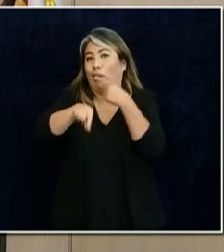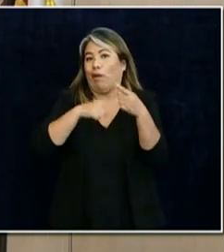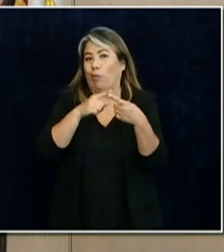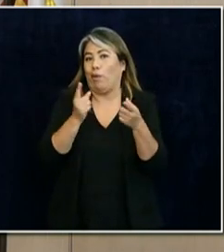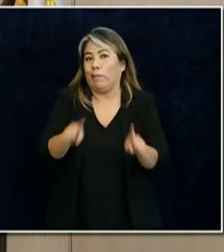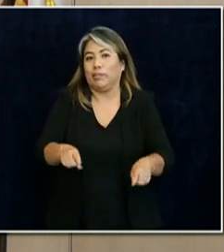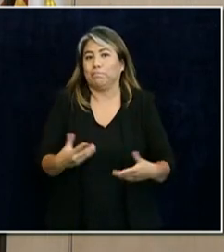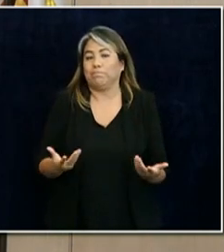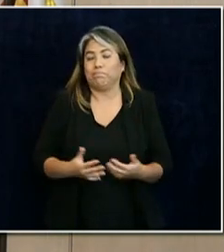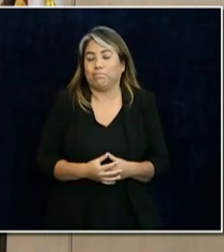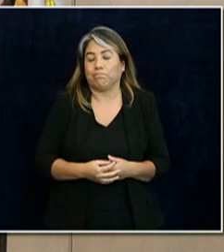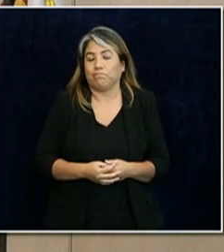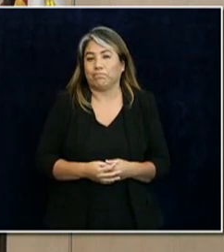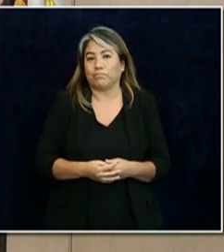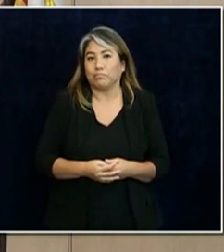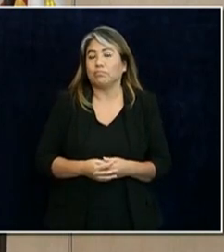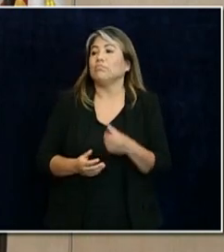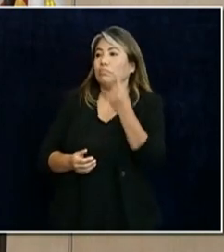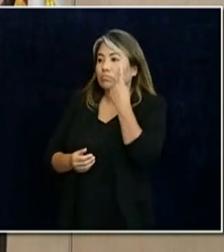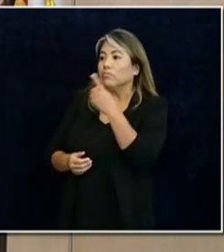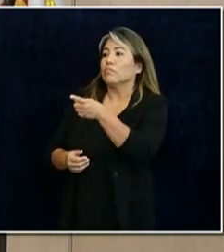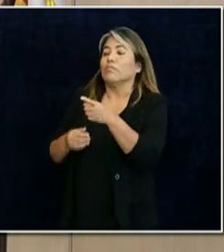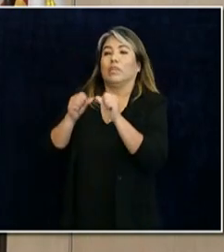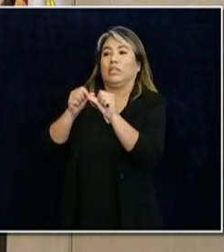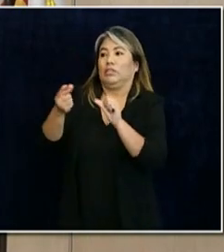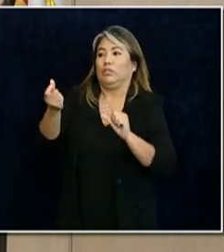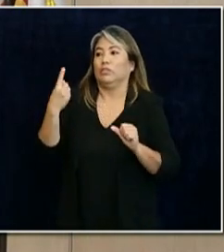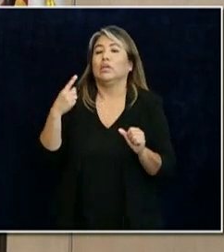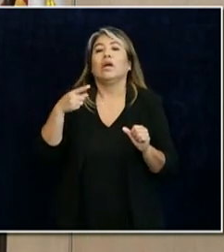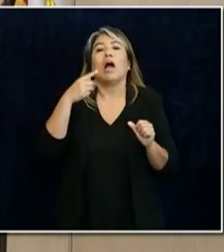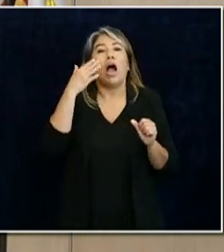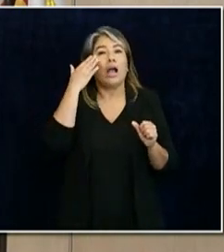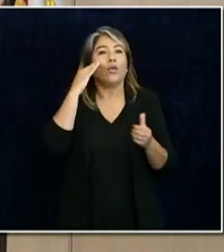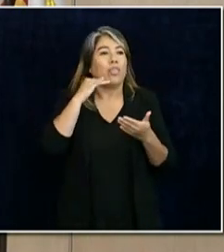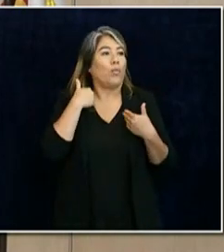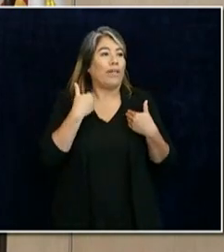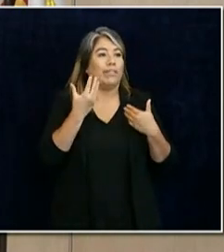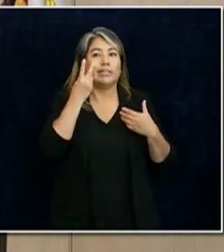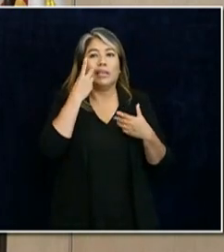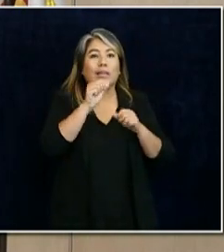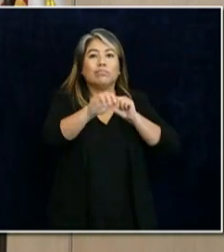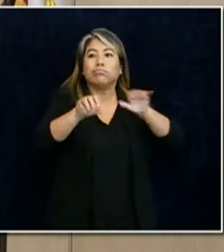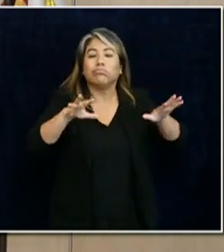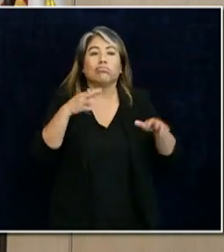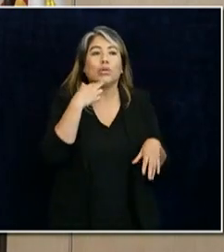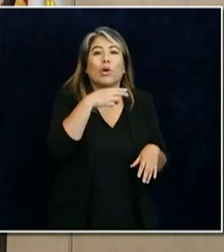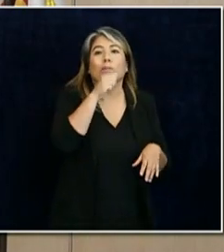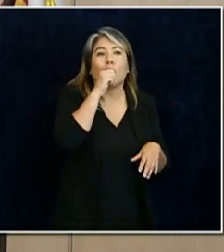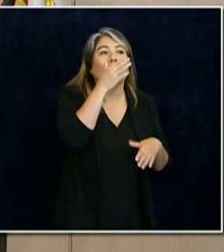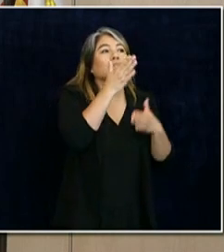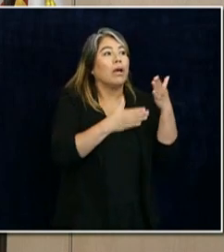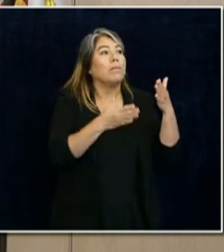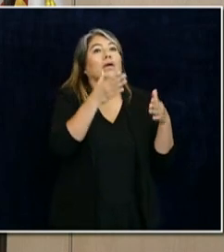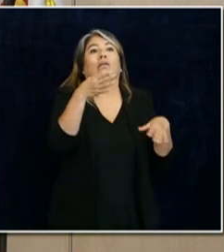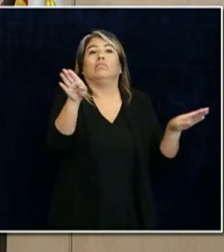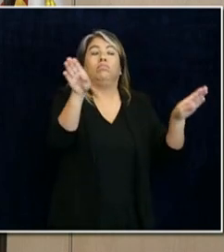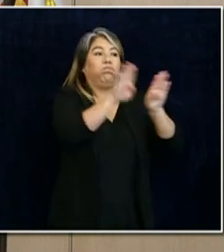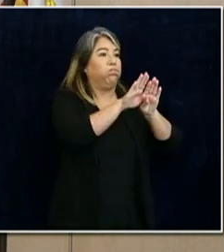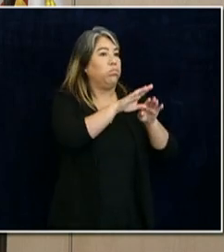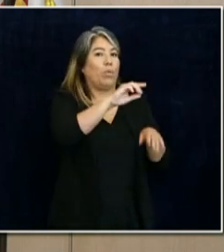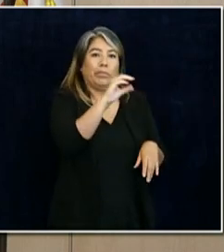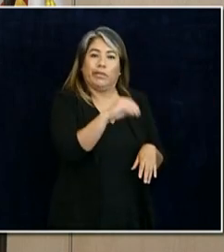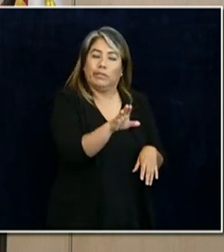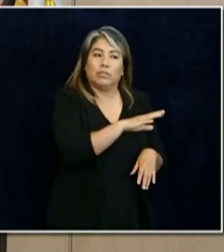happen. Gotcha. I know we're still seeing outbreaks now weeks after restaurants and bars were ordered to close altogether or limit